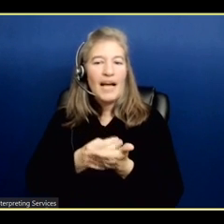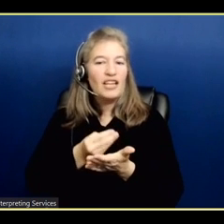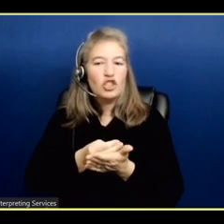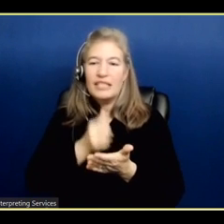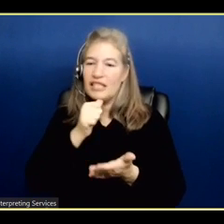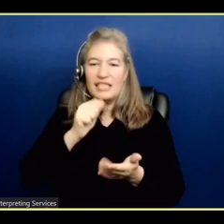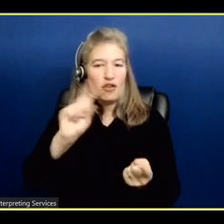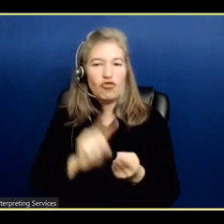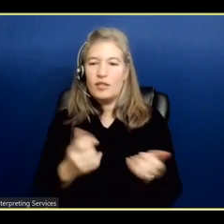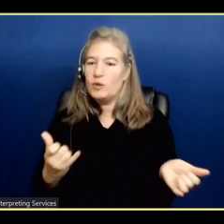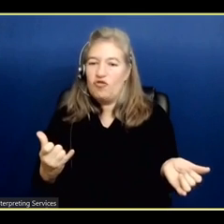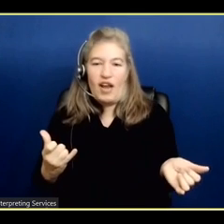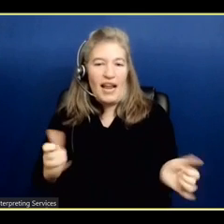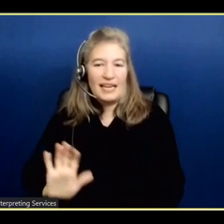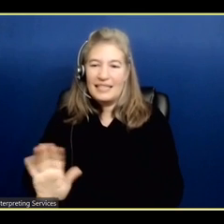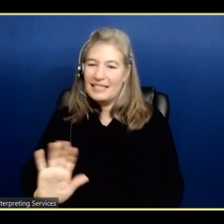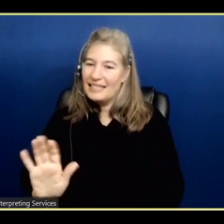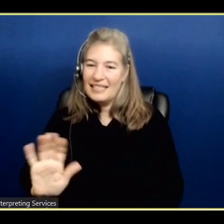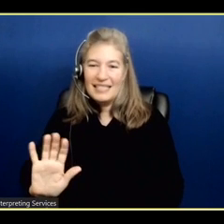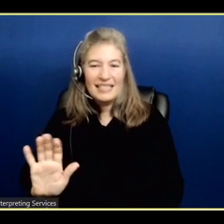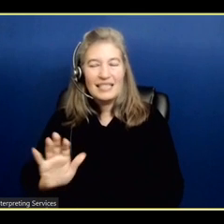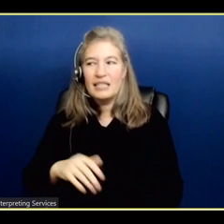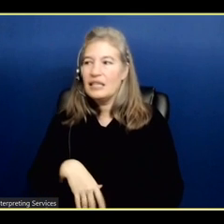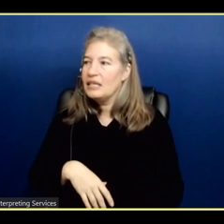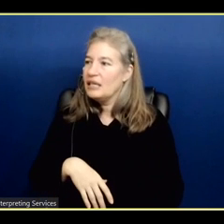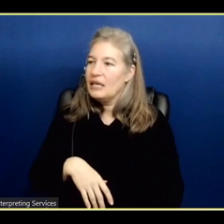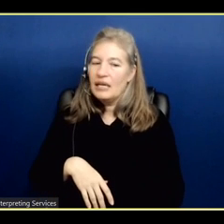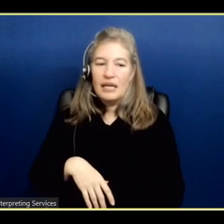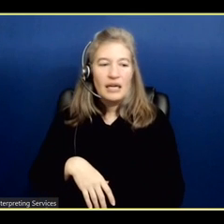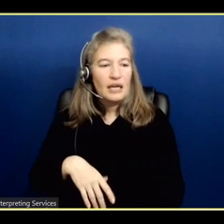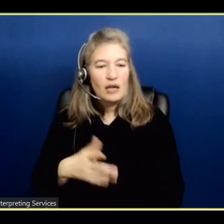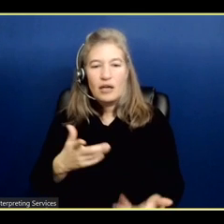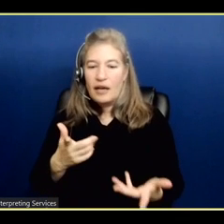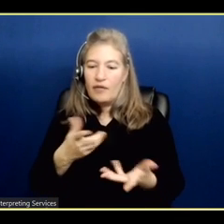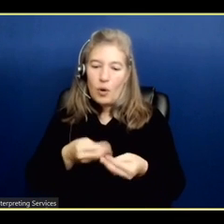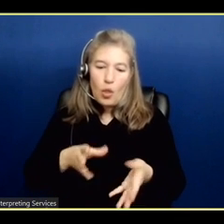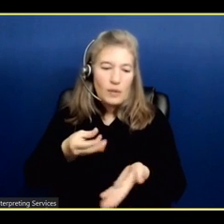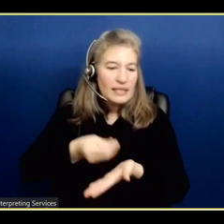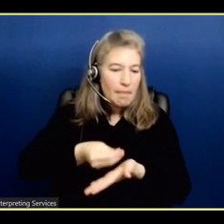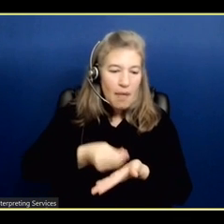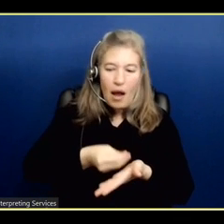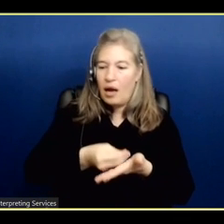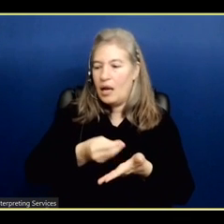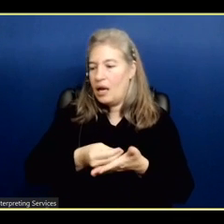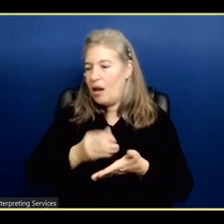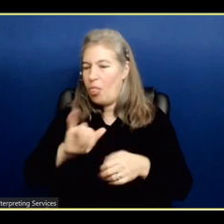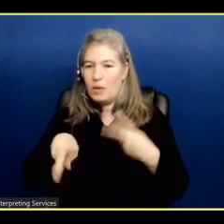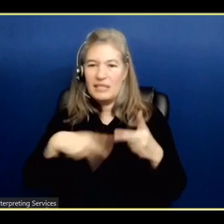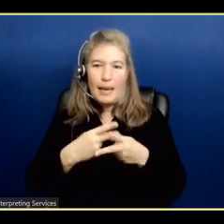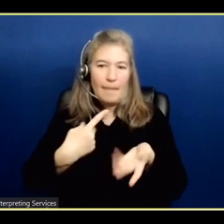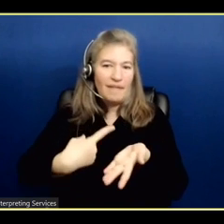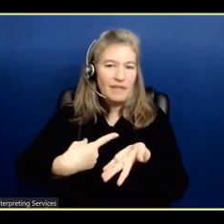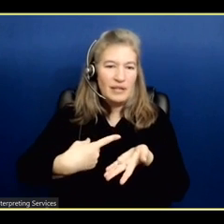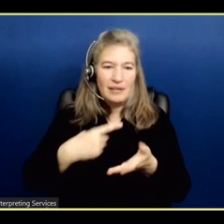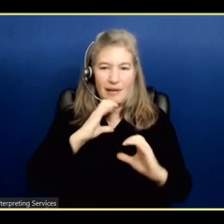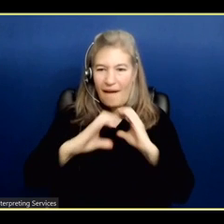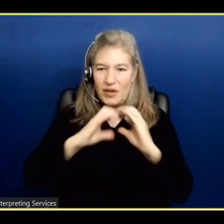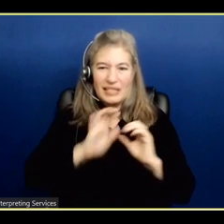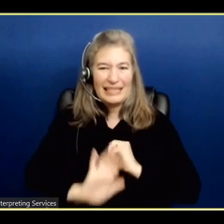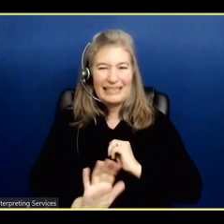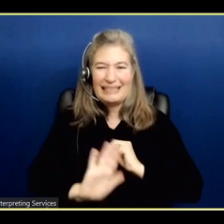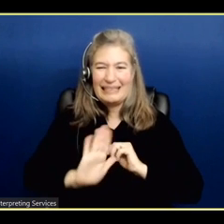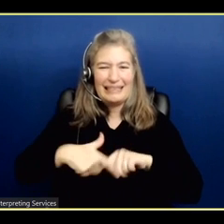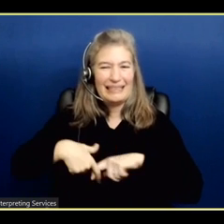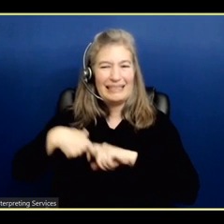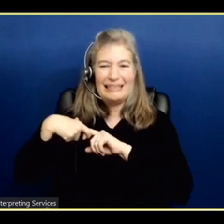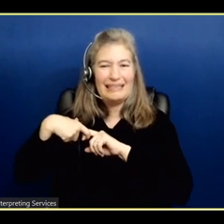say, well, you know, our endowments are, you know, falling apart and, you know, we're losing so much money. You know, I've heard a couple of foundations saying that, and that